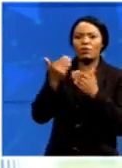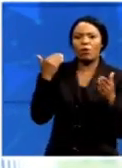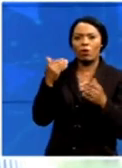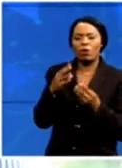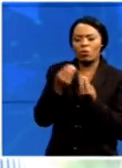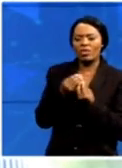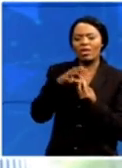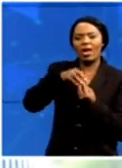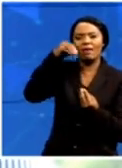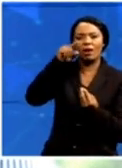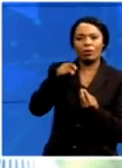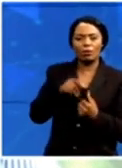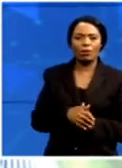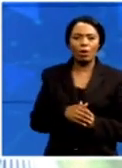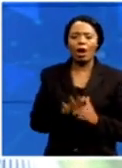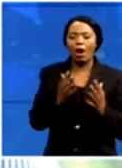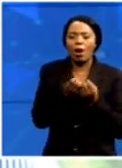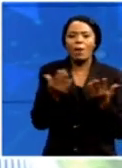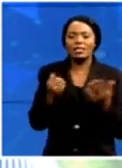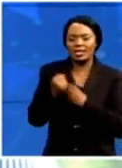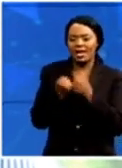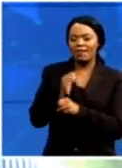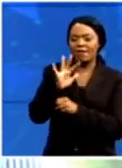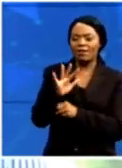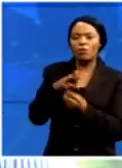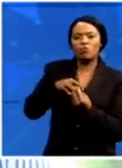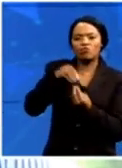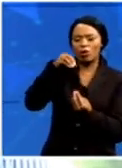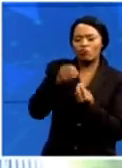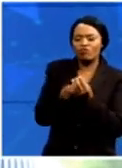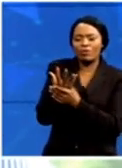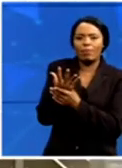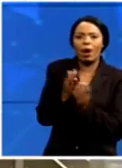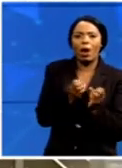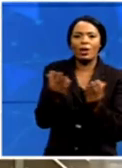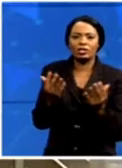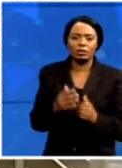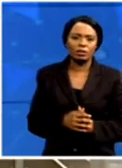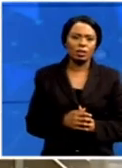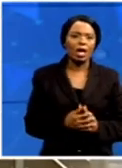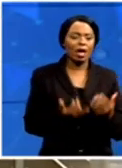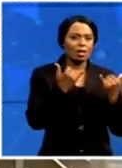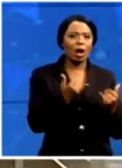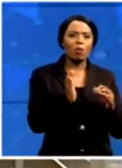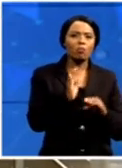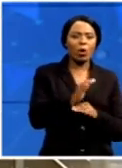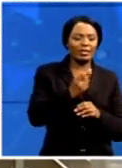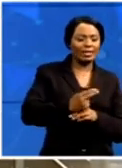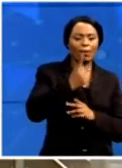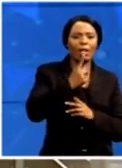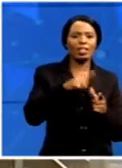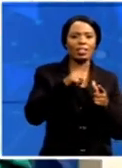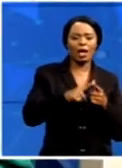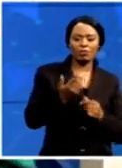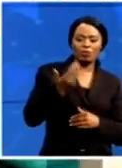5 years ago, compared to how much you're producing now? We're now probably producing more than double what we used to, because we've had a lot